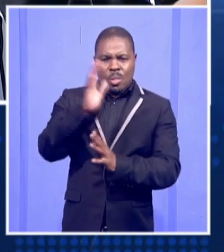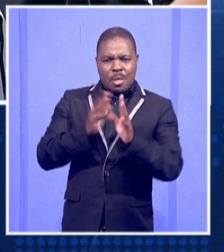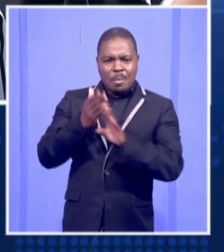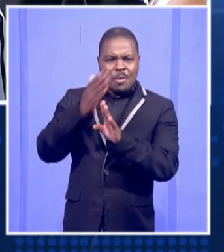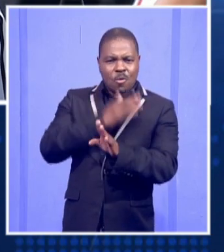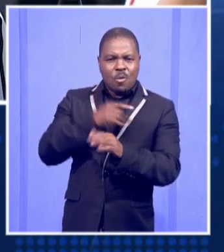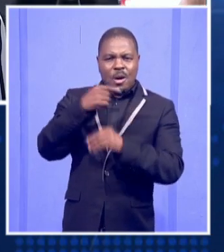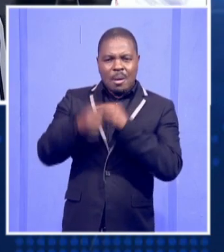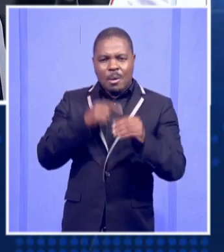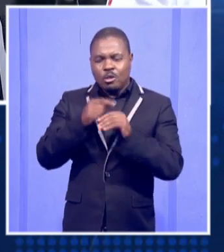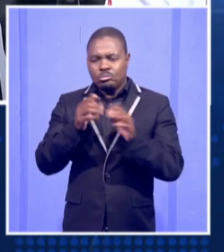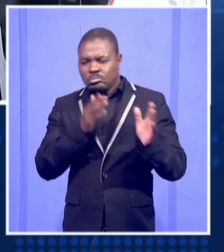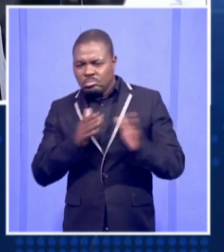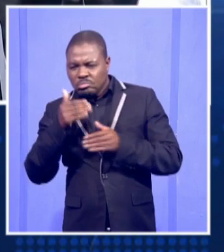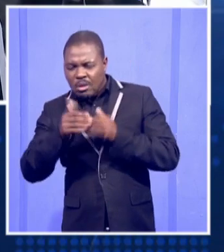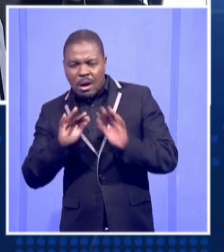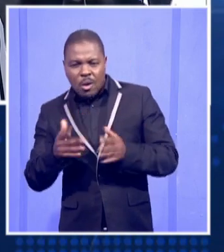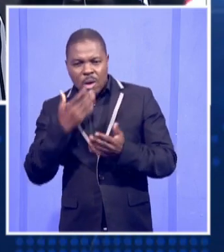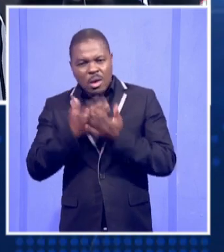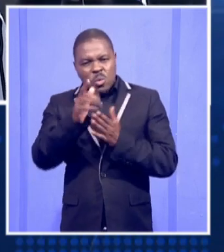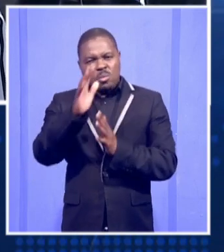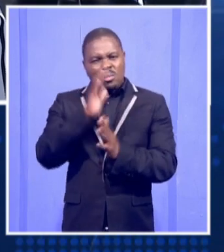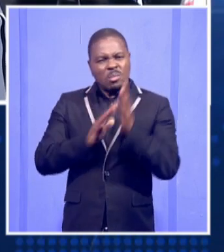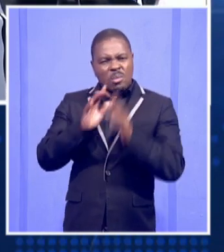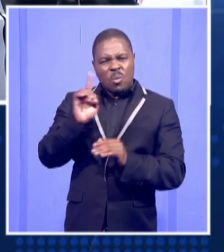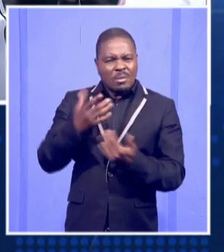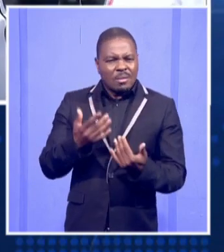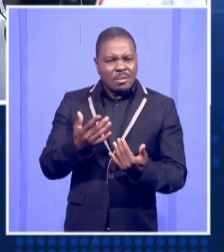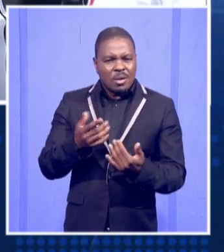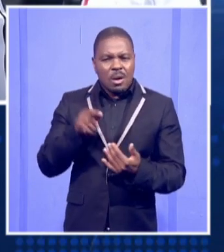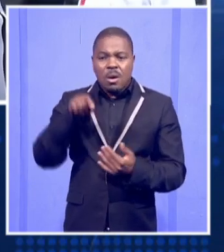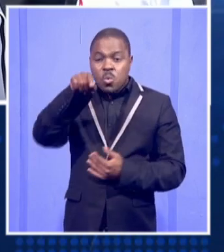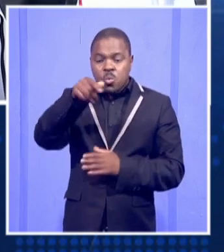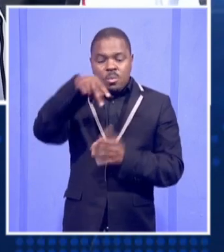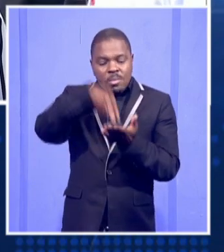the logistics. What can you tell us right now and what's happening where you are?